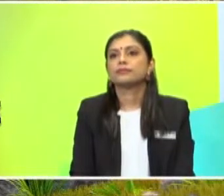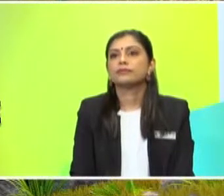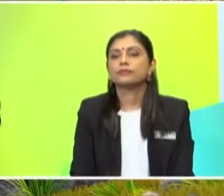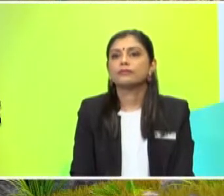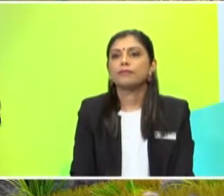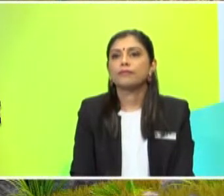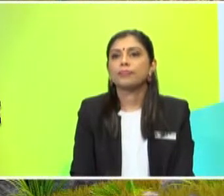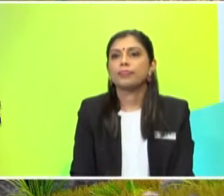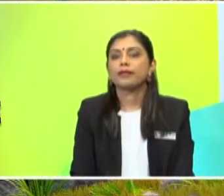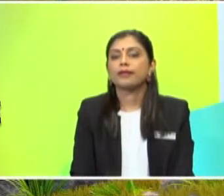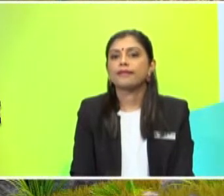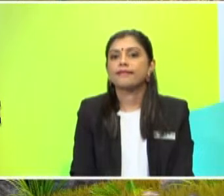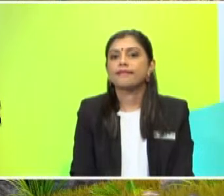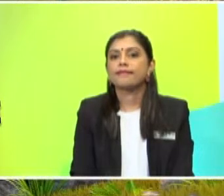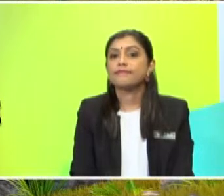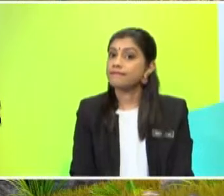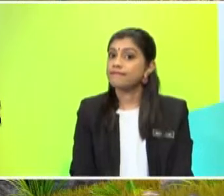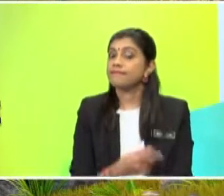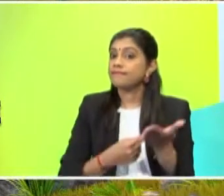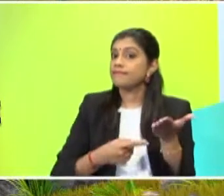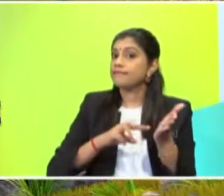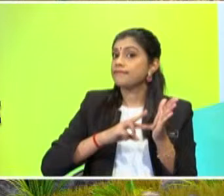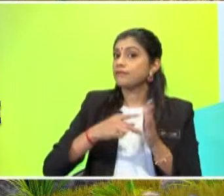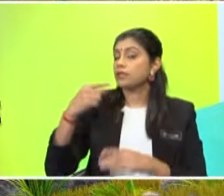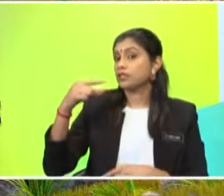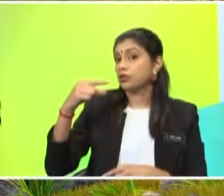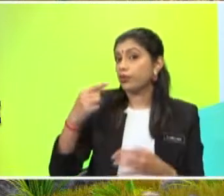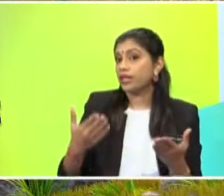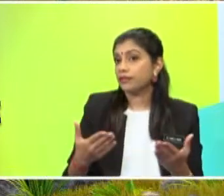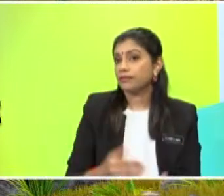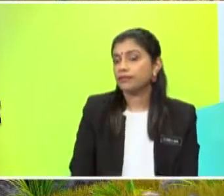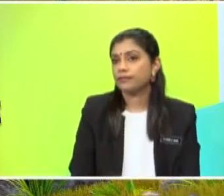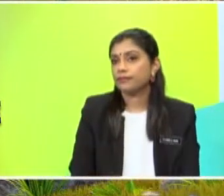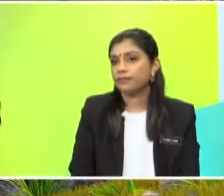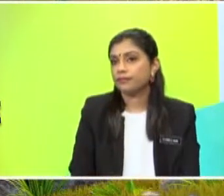Okay, Can cool. I answer, madam? Yes, cool. What does green color represent, cool?